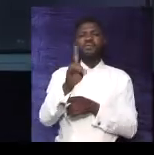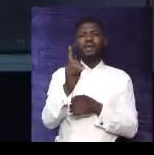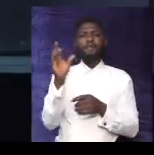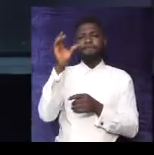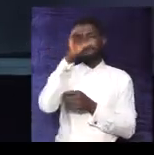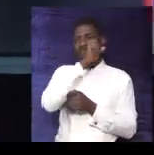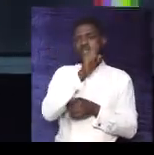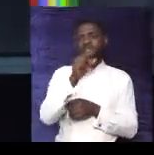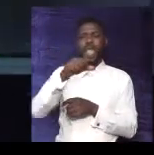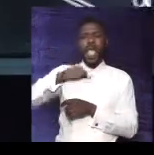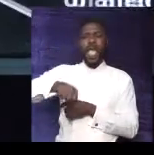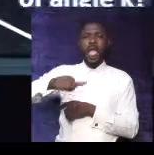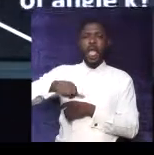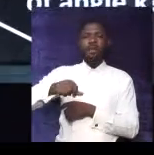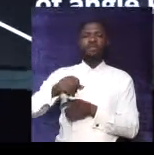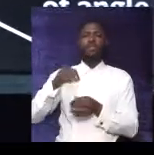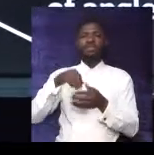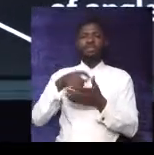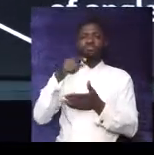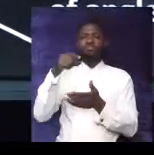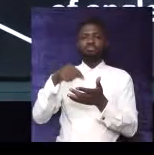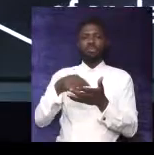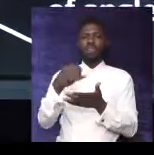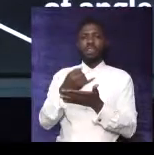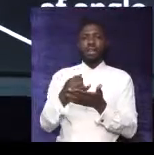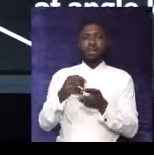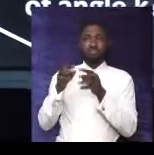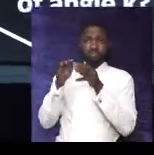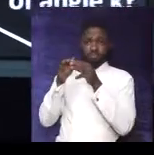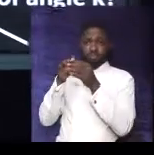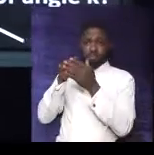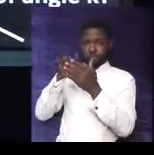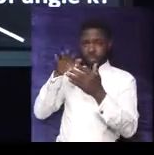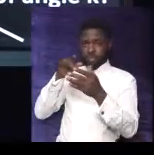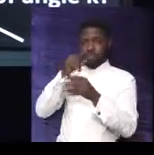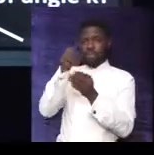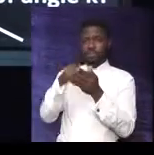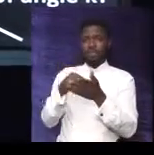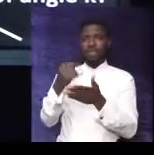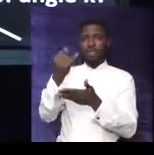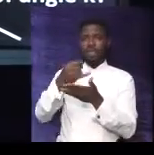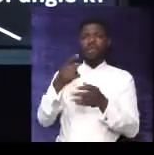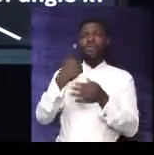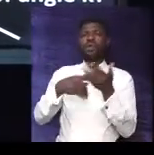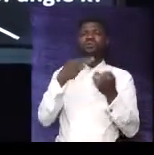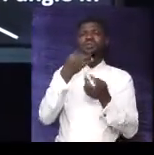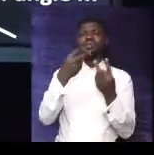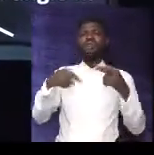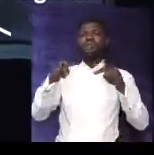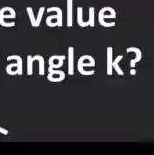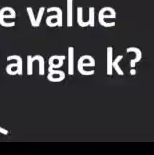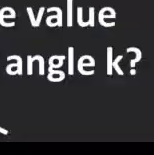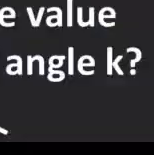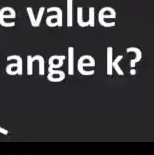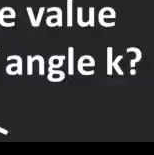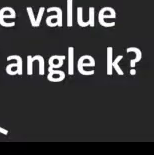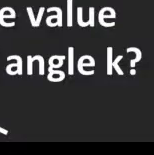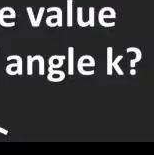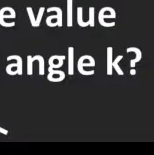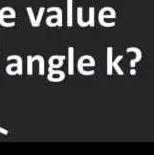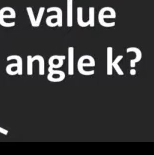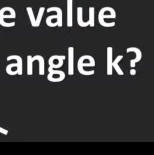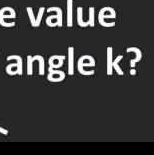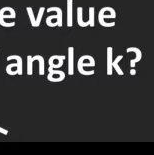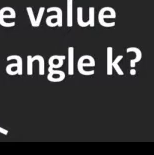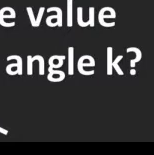find missing angles in diagrams. Study this diagram. The question says, what is the value of angle K?